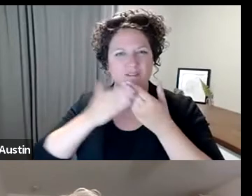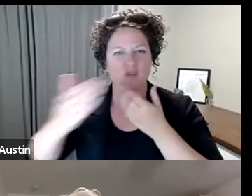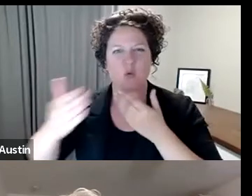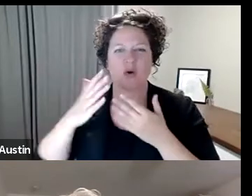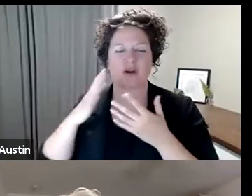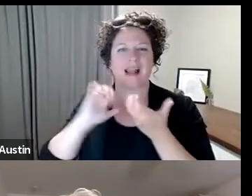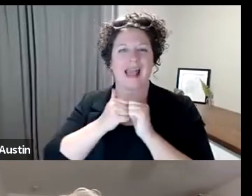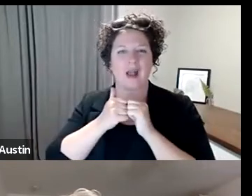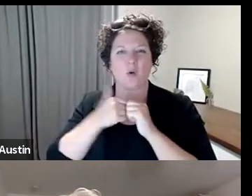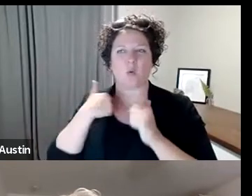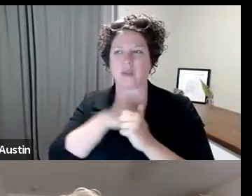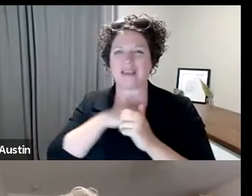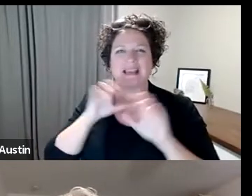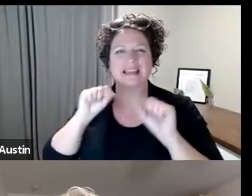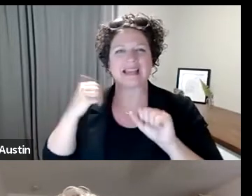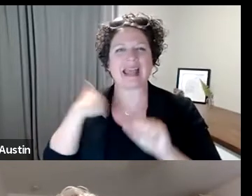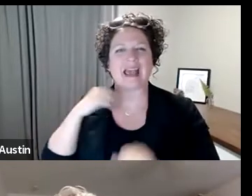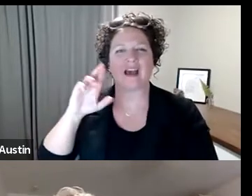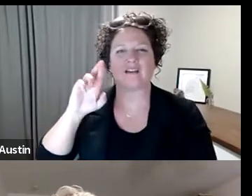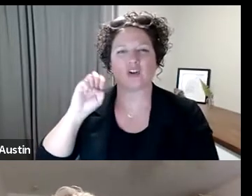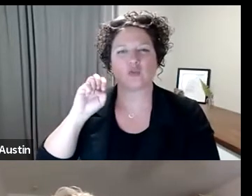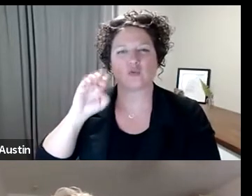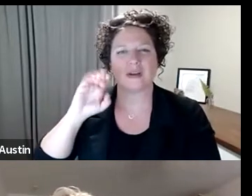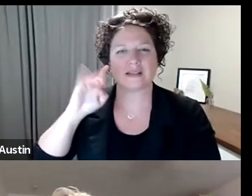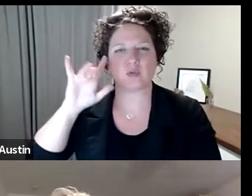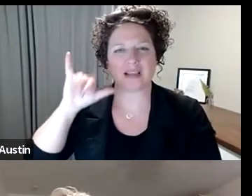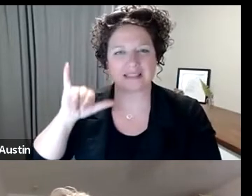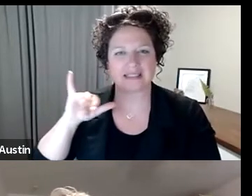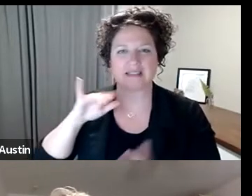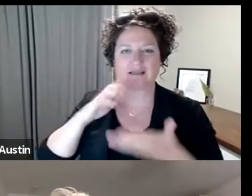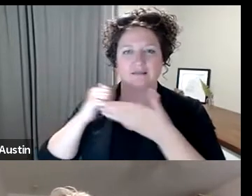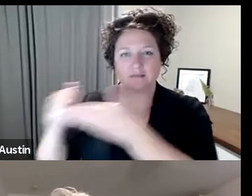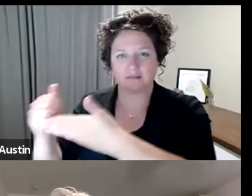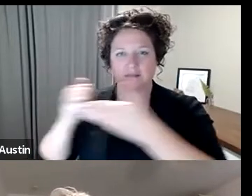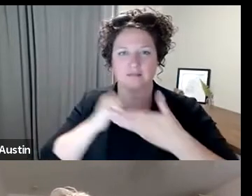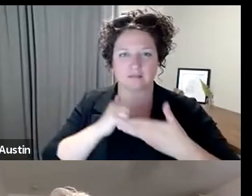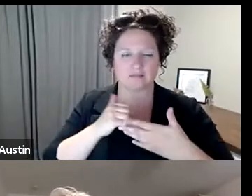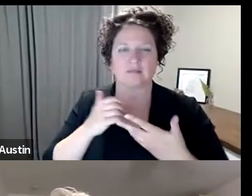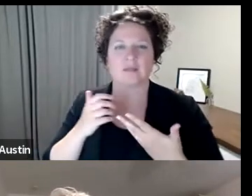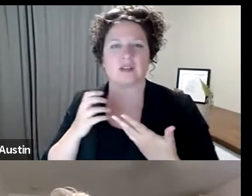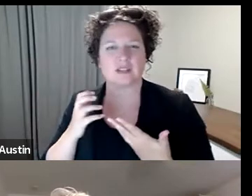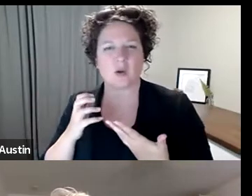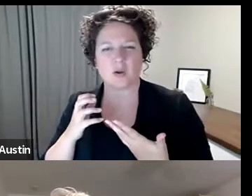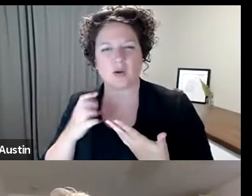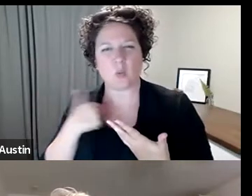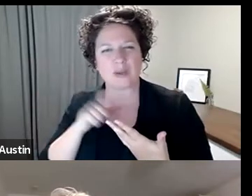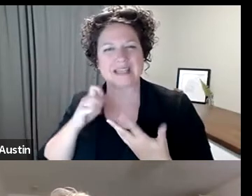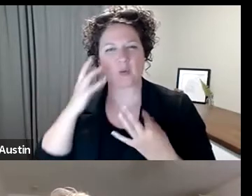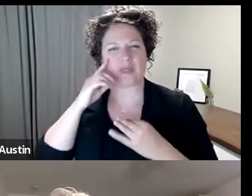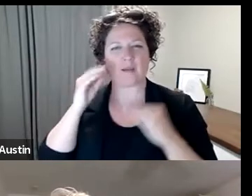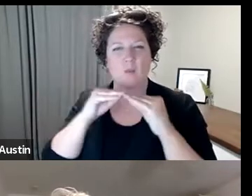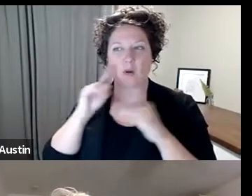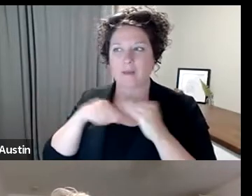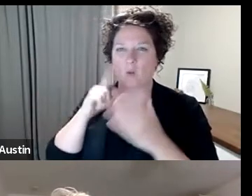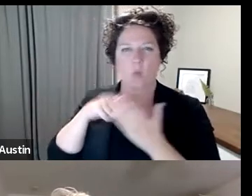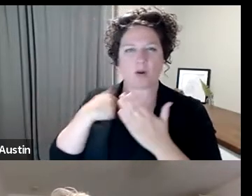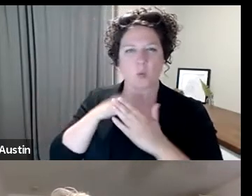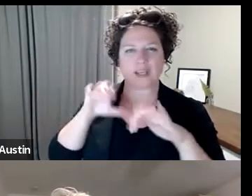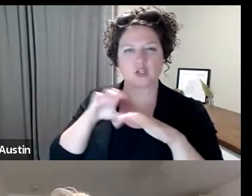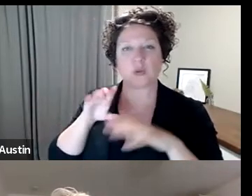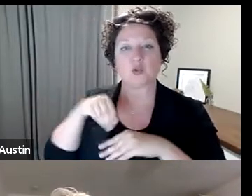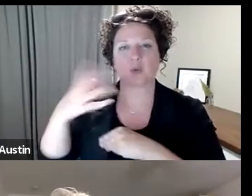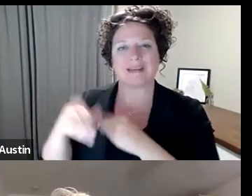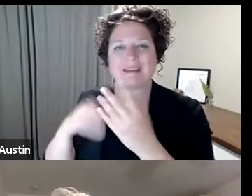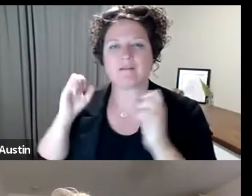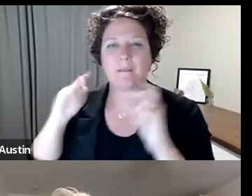of reciprocity in this kind of a project. And so, you know, thinking more critically about what we are doing to give back to those